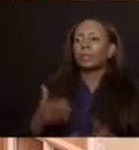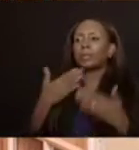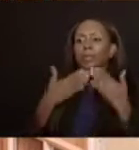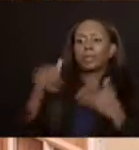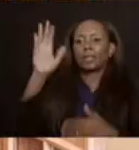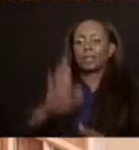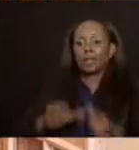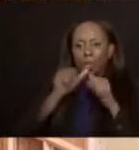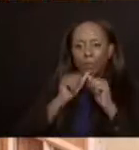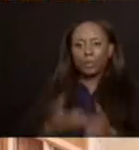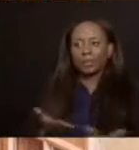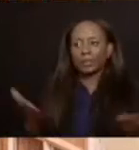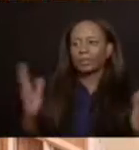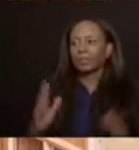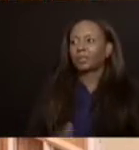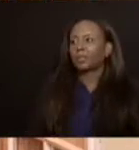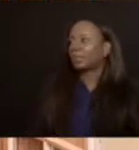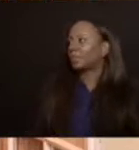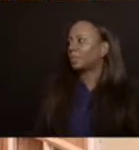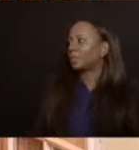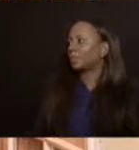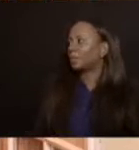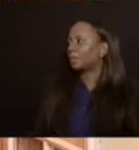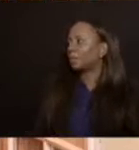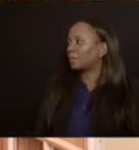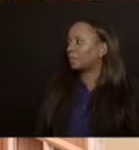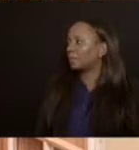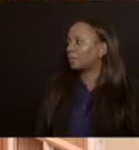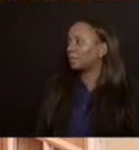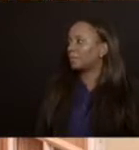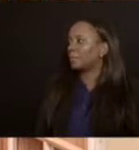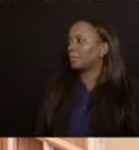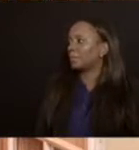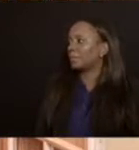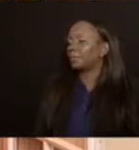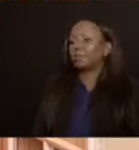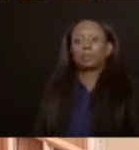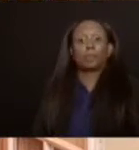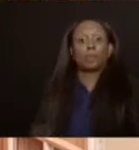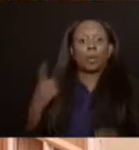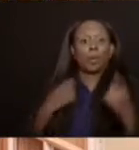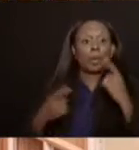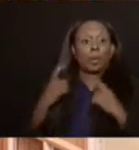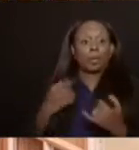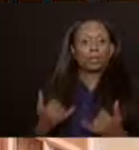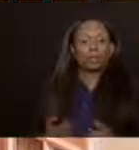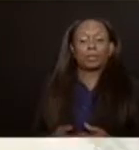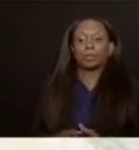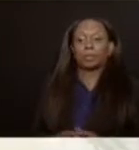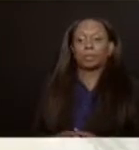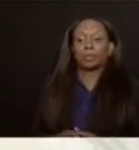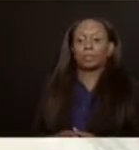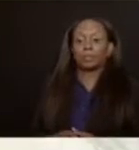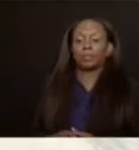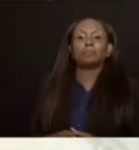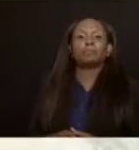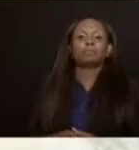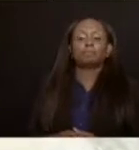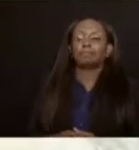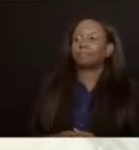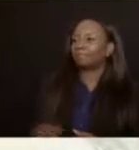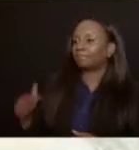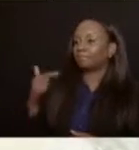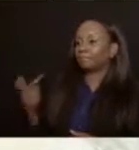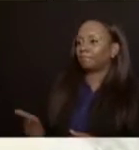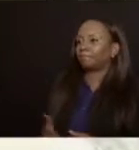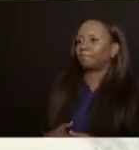you and God bless. I'm available, I believe, Jeffrey, we're available for some questions now. Lisa? Yes, thank you very much, Prime Minister.